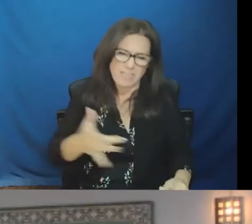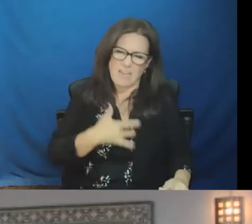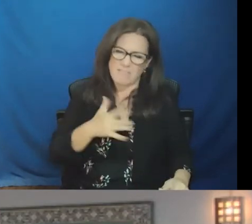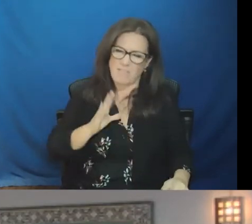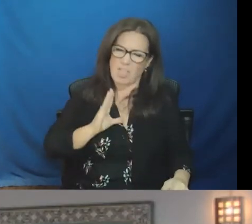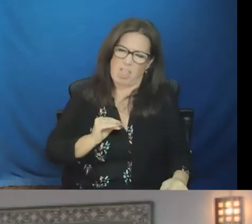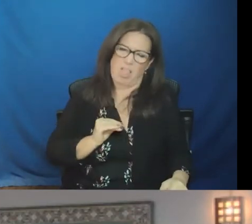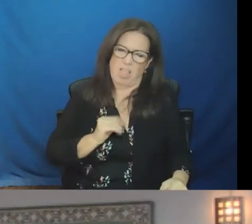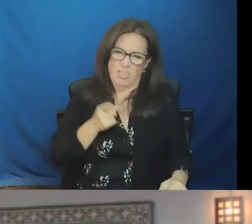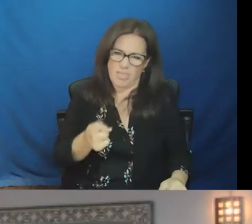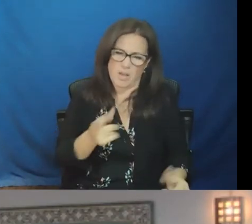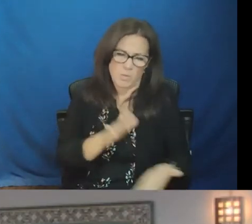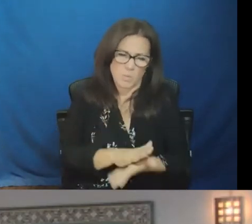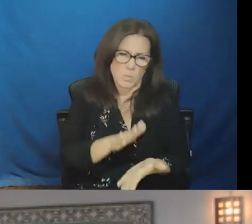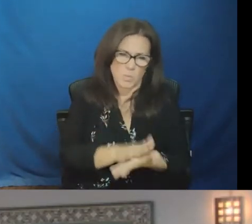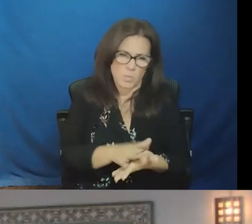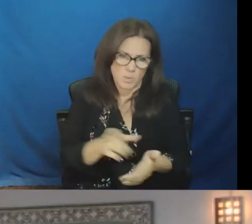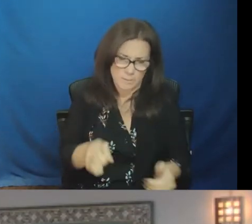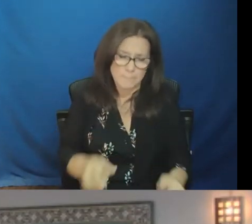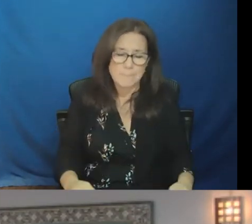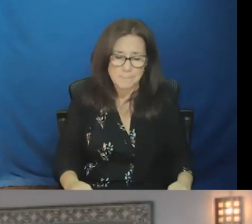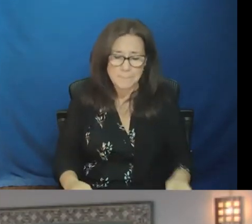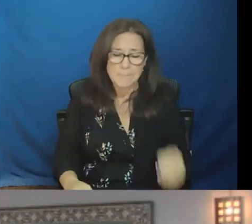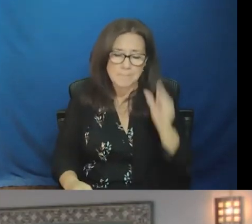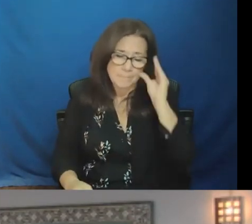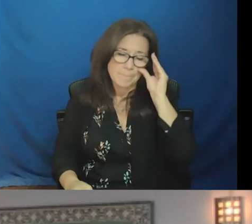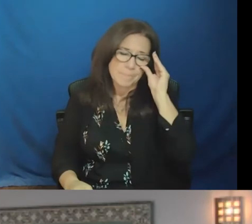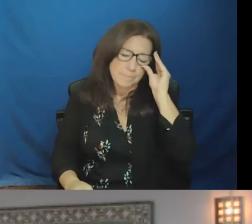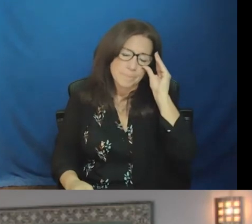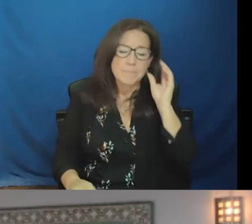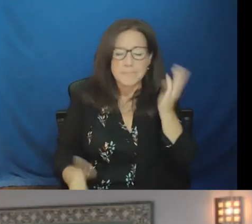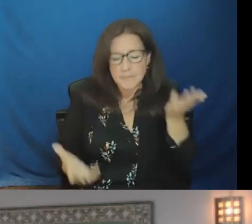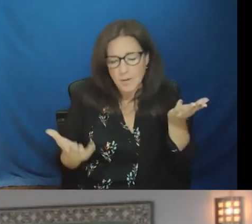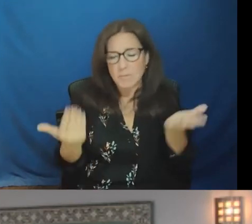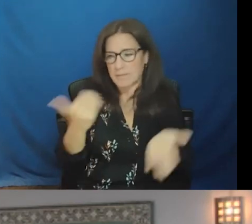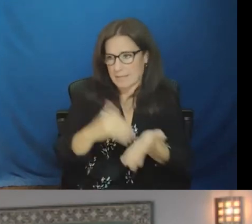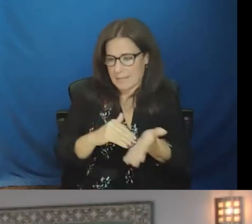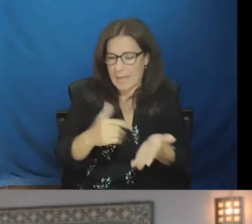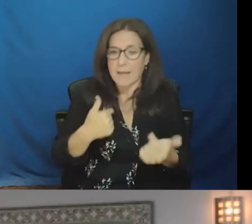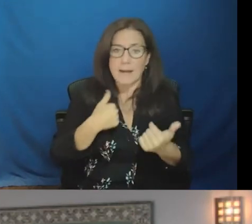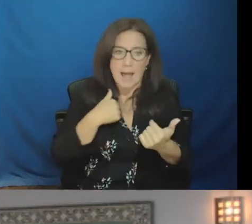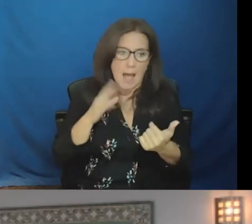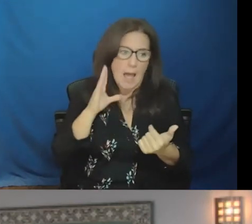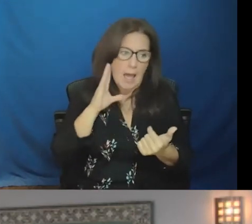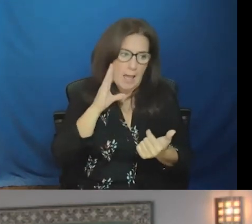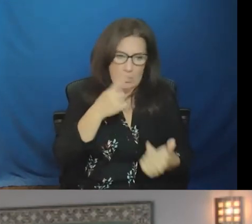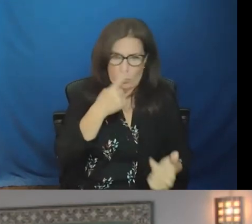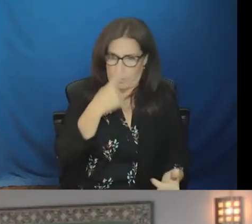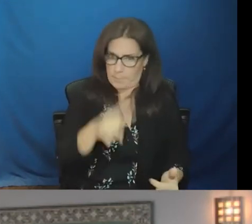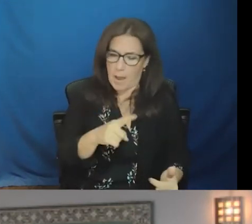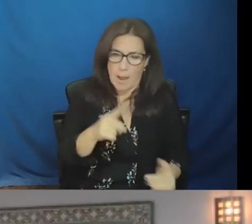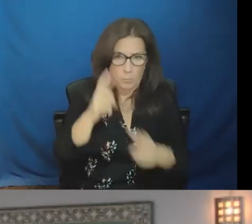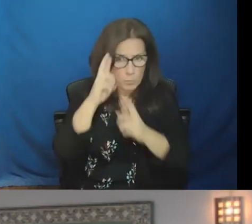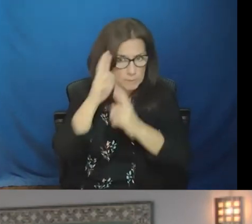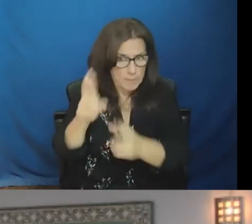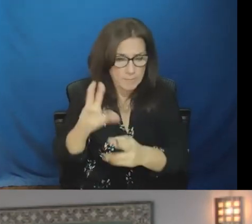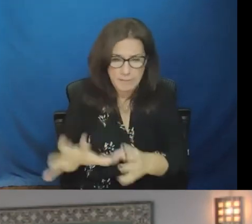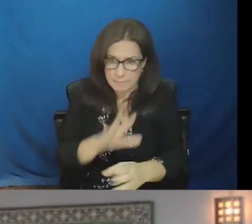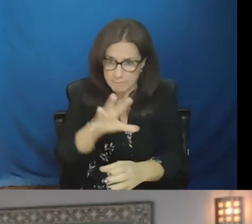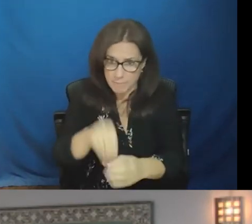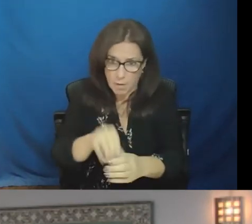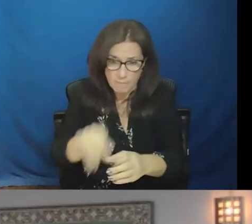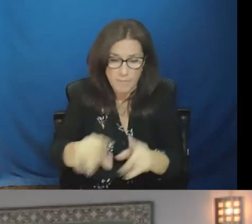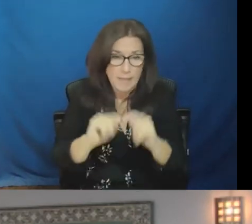school. So again, I would just be delighted to respectfully be part of a team that